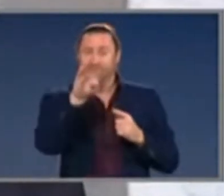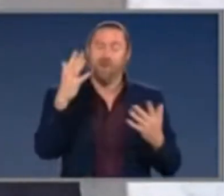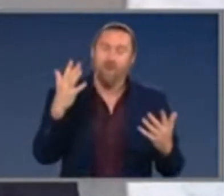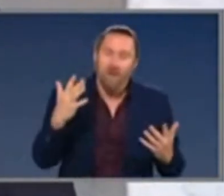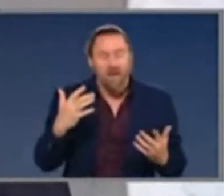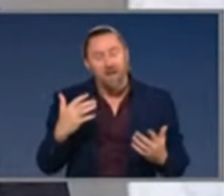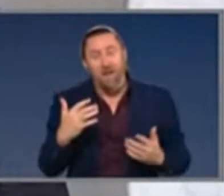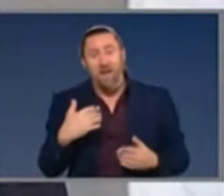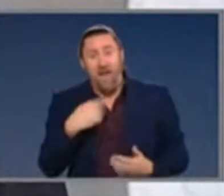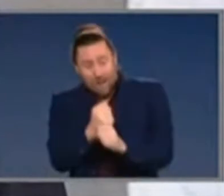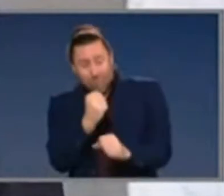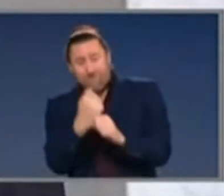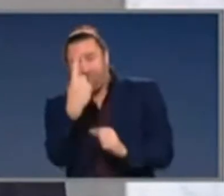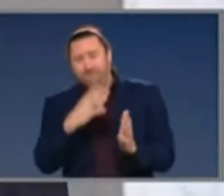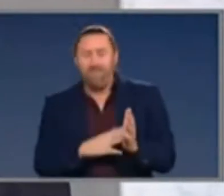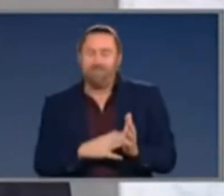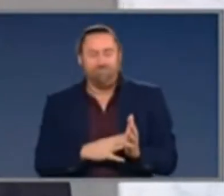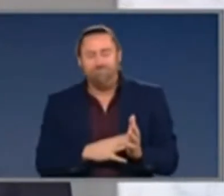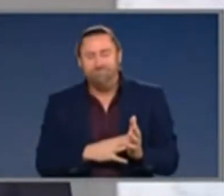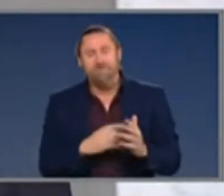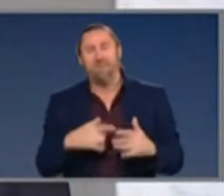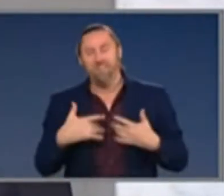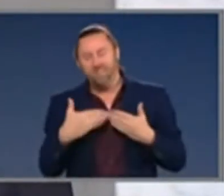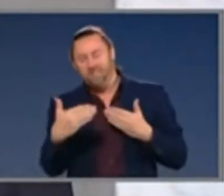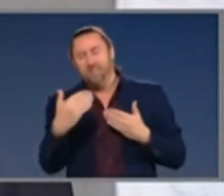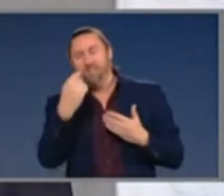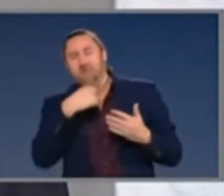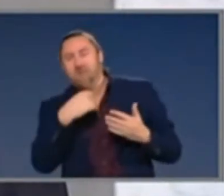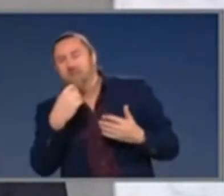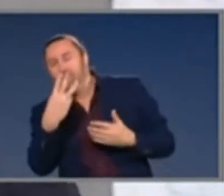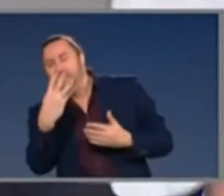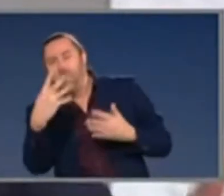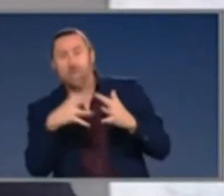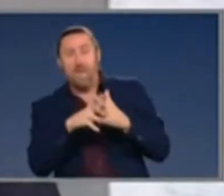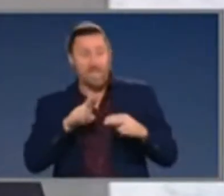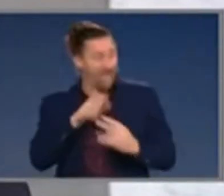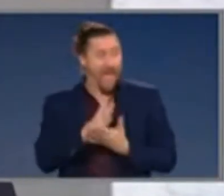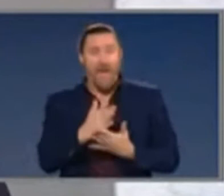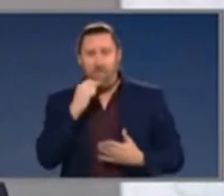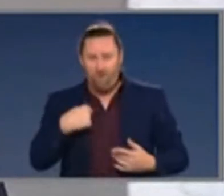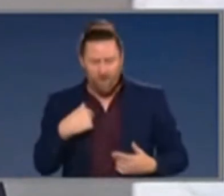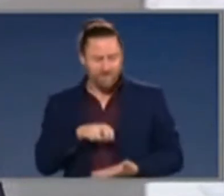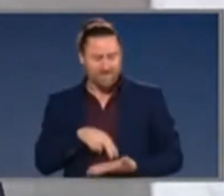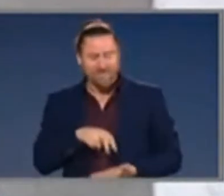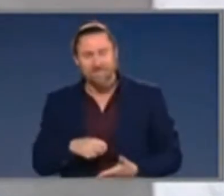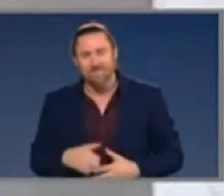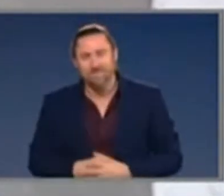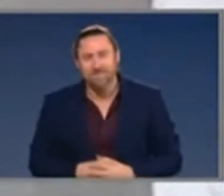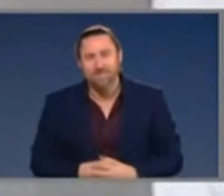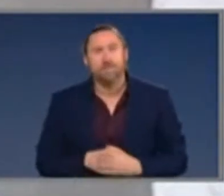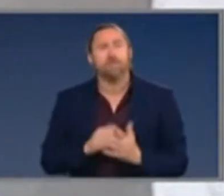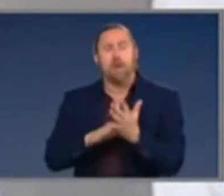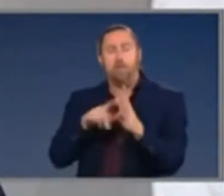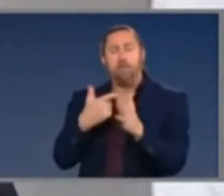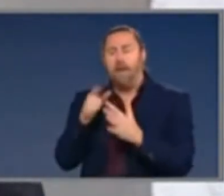a month from now. If we get a better read on that in the next couple of weeks, well, I'll be the first to celebrate that. Mark. A couple of matters